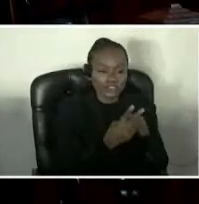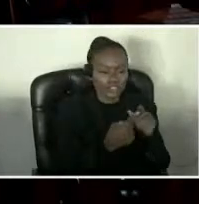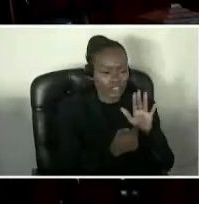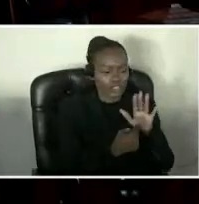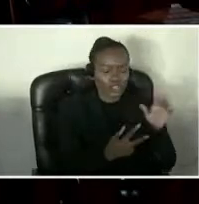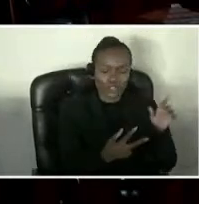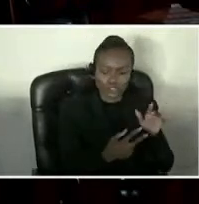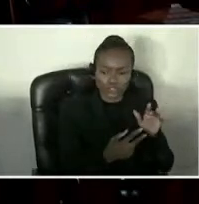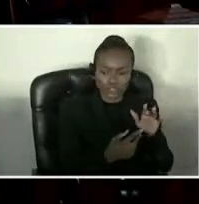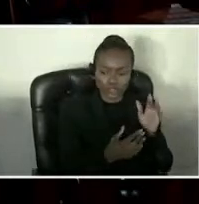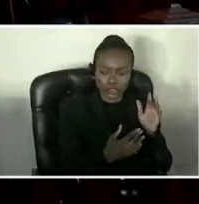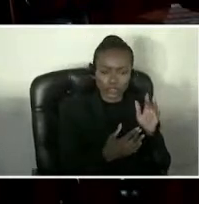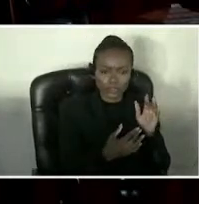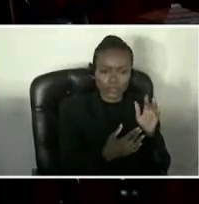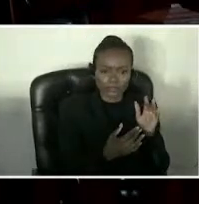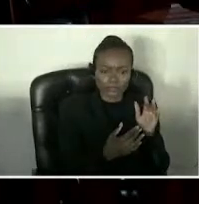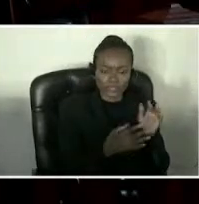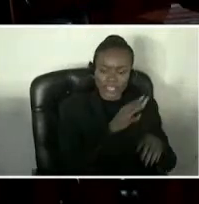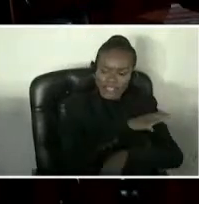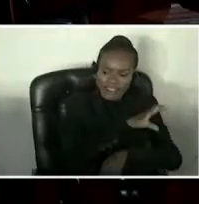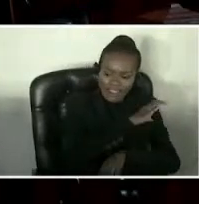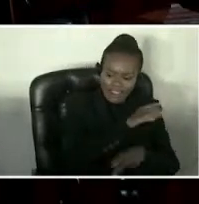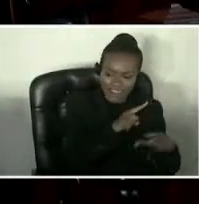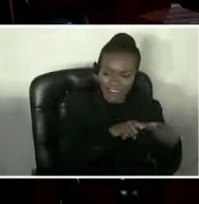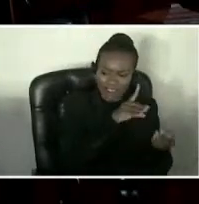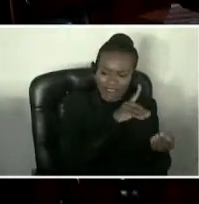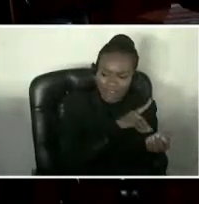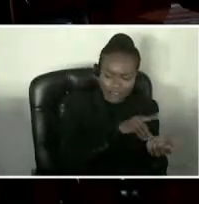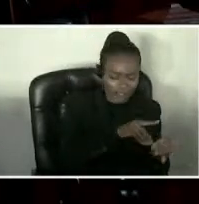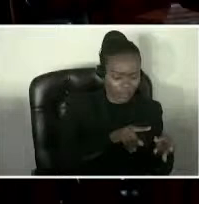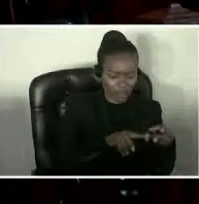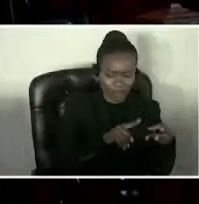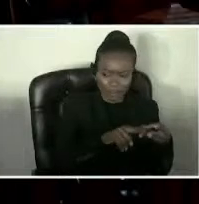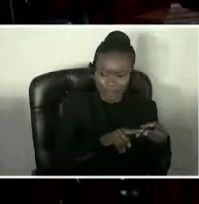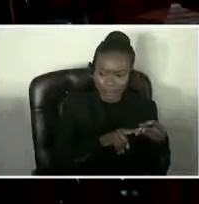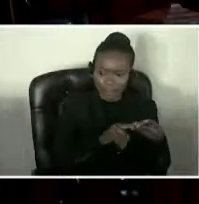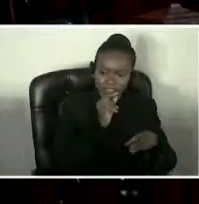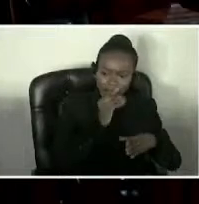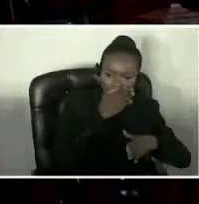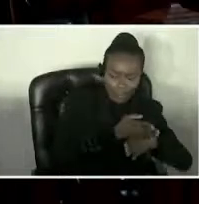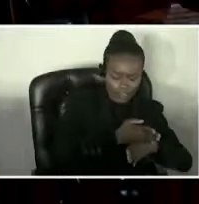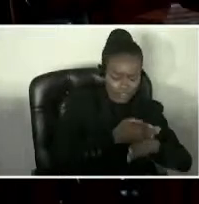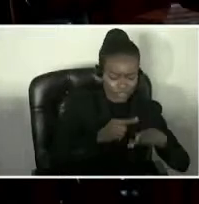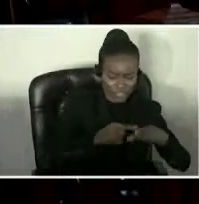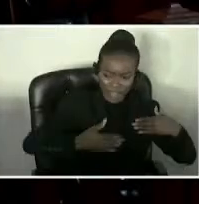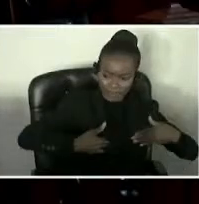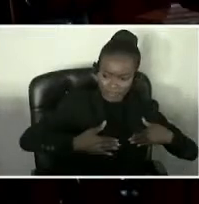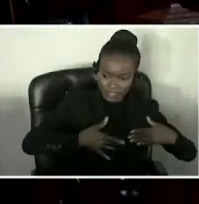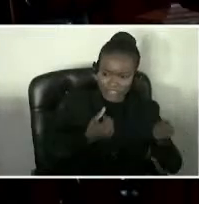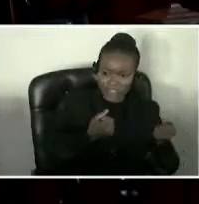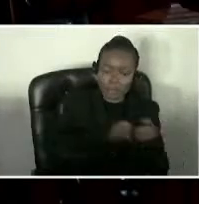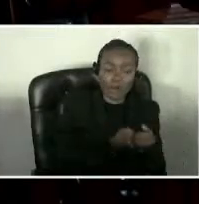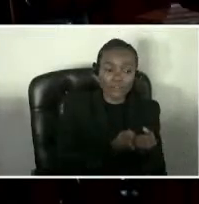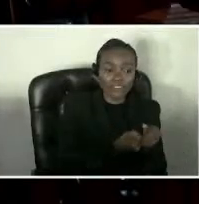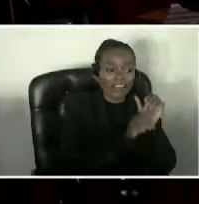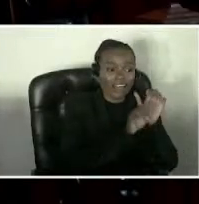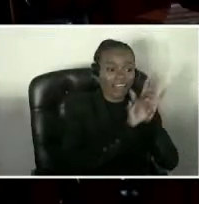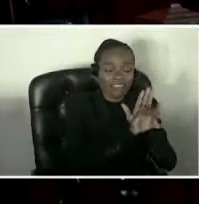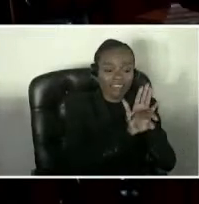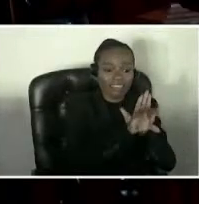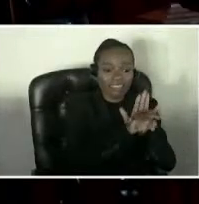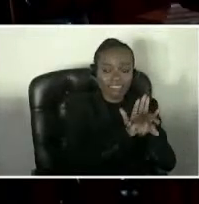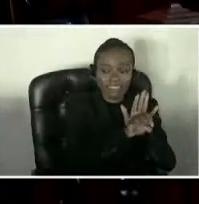clinical technologies dietitians physiotherapists clinical for psychologists and administrative support posts since this post are regarded as